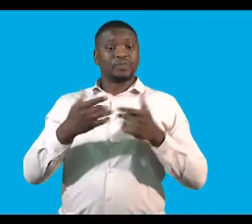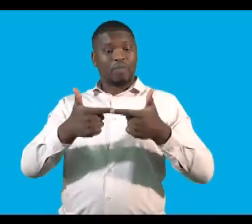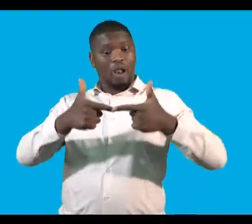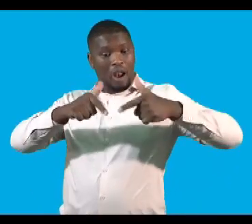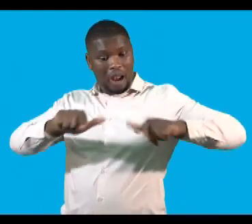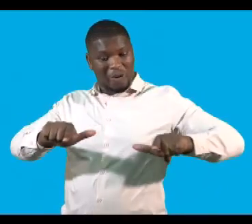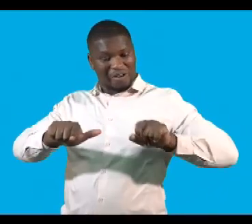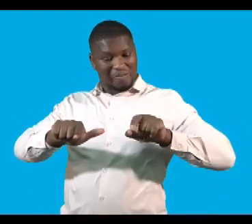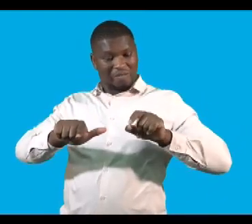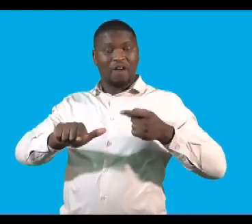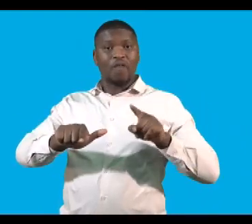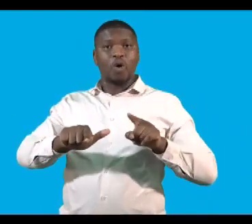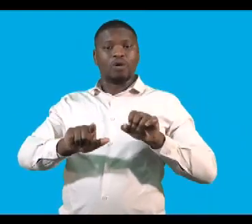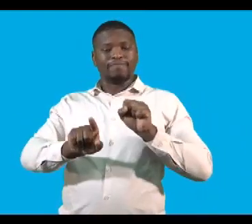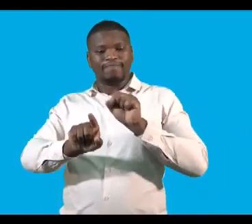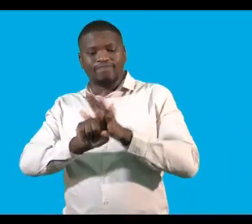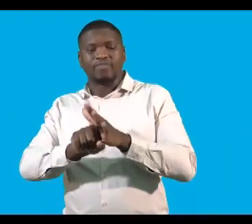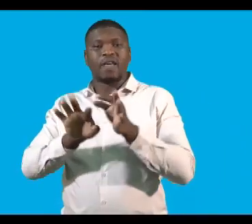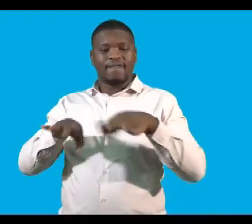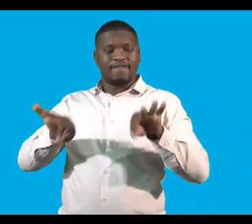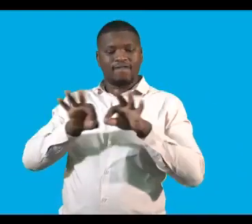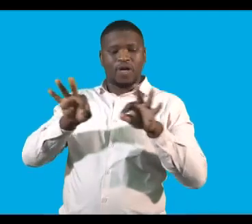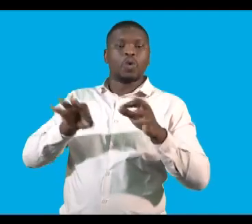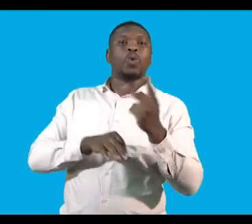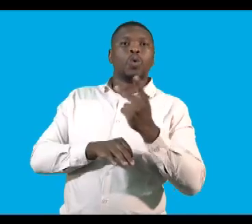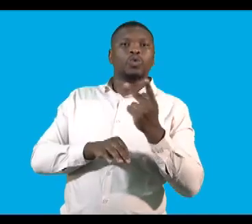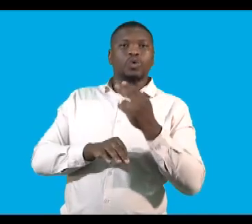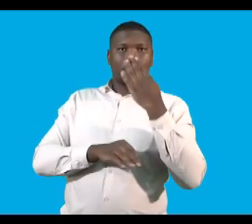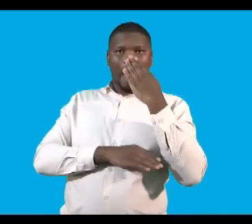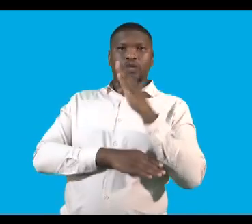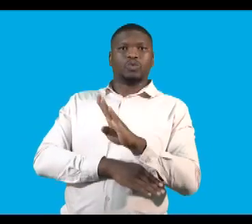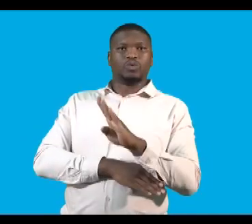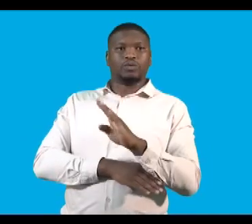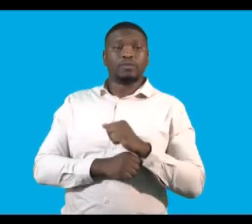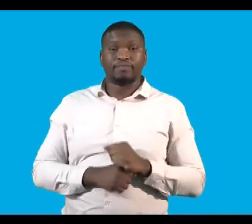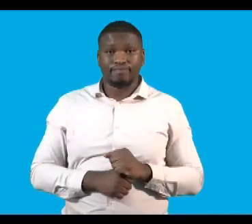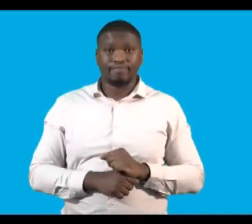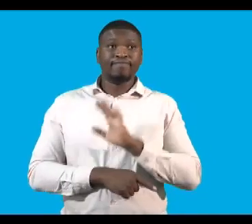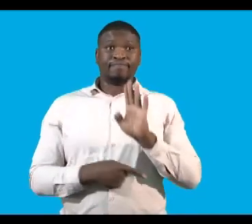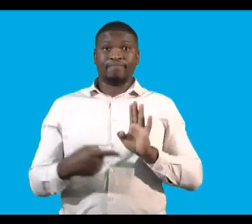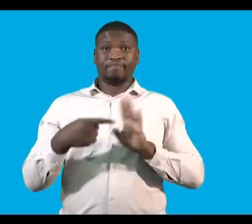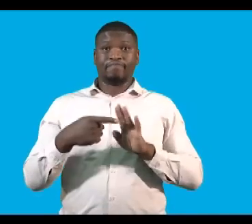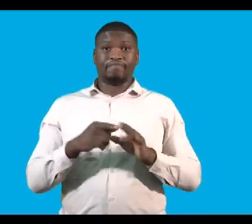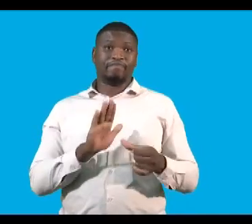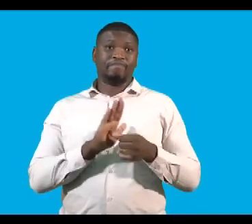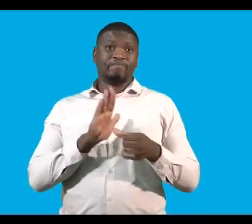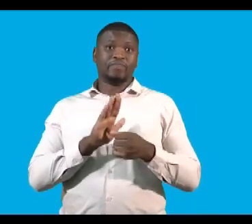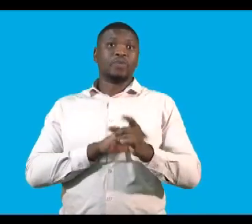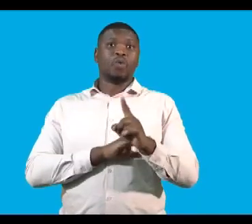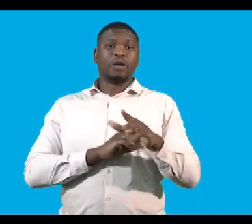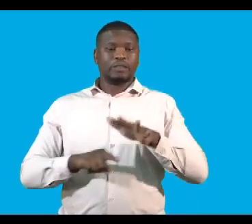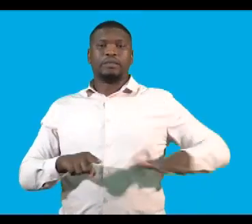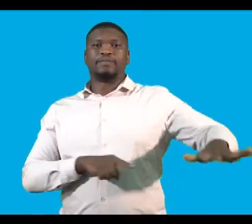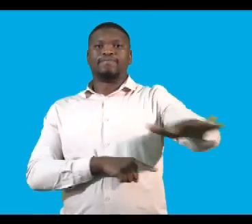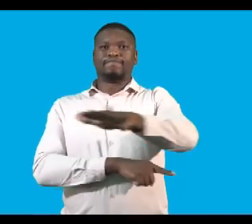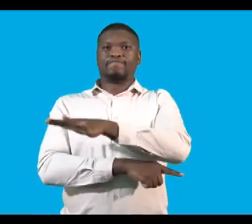language reflects and shapes values and attitudes. The first aspect is the setting. That is